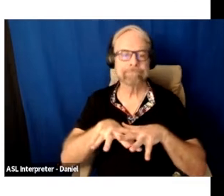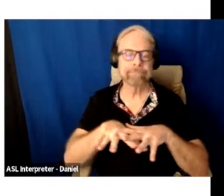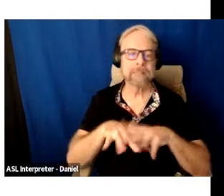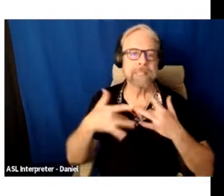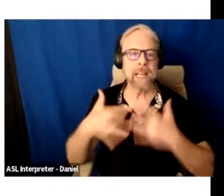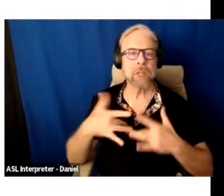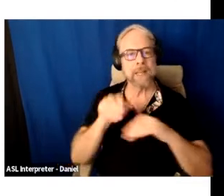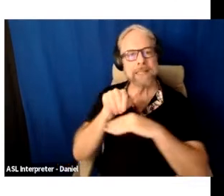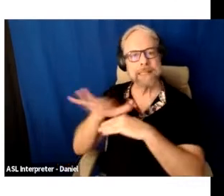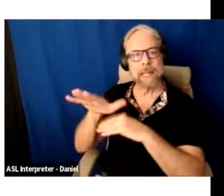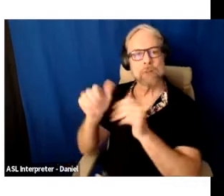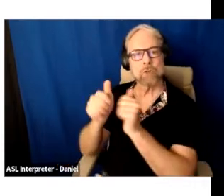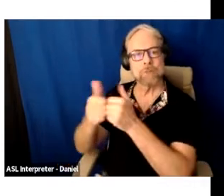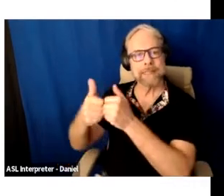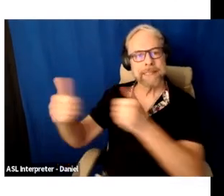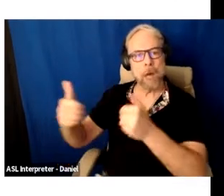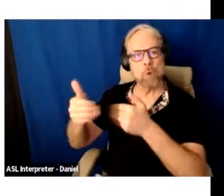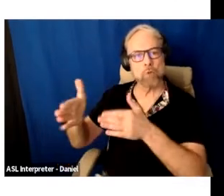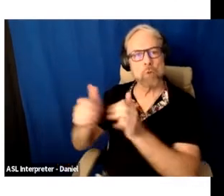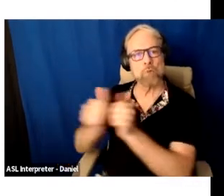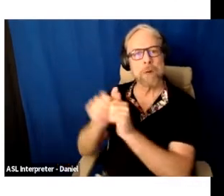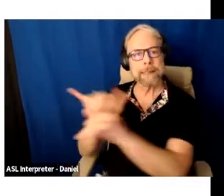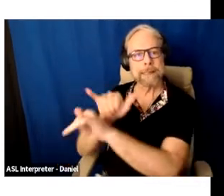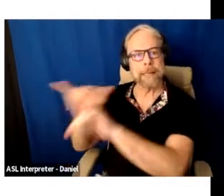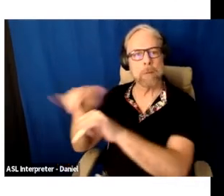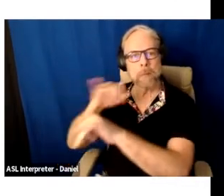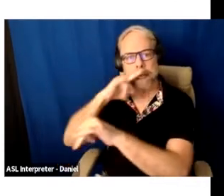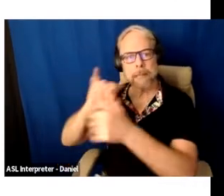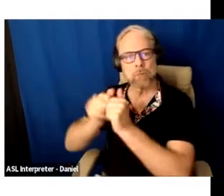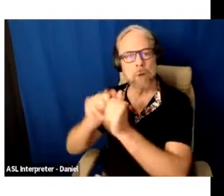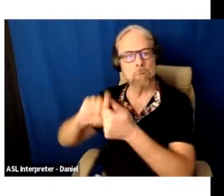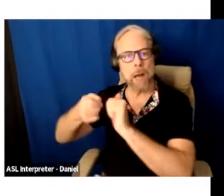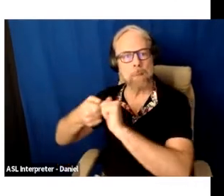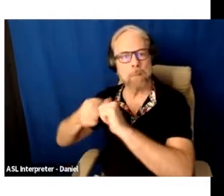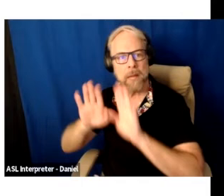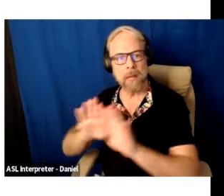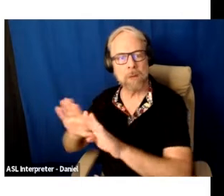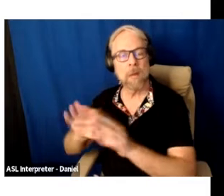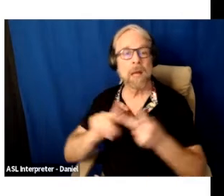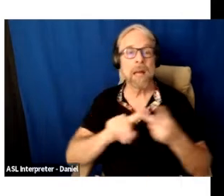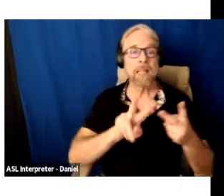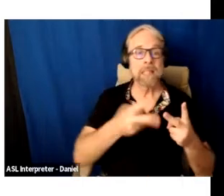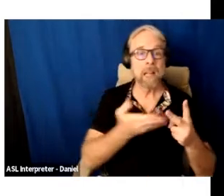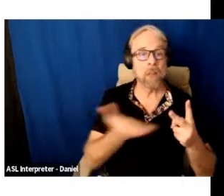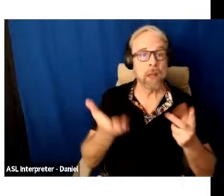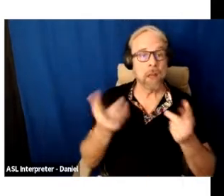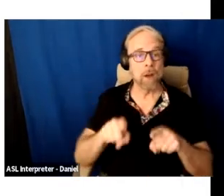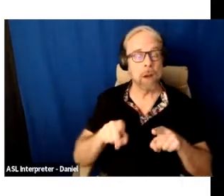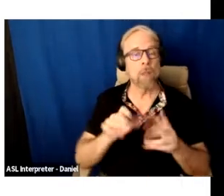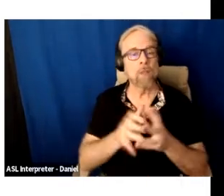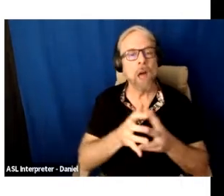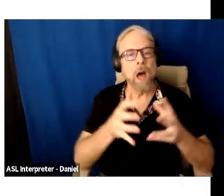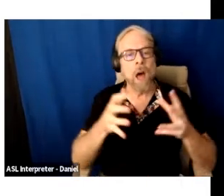rooms with other kids just like them who are having difficulty with their behavior. And the second thing that happens is that there's a lot